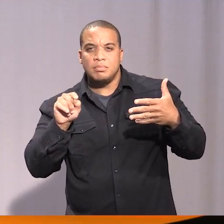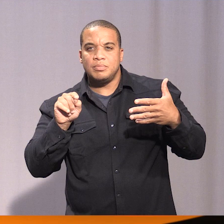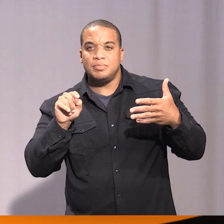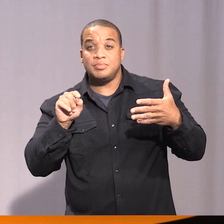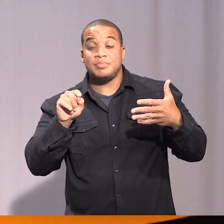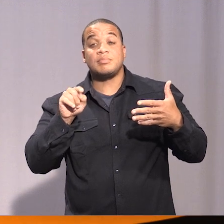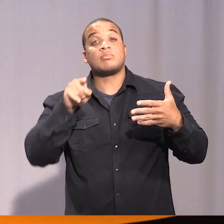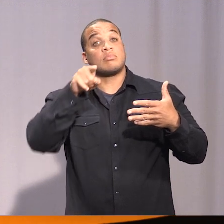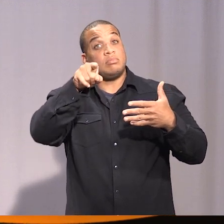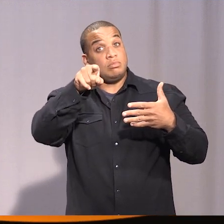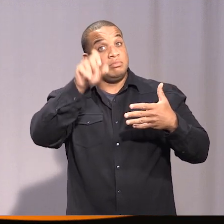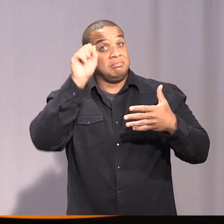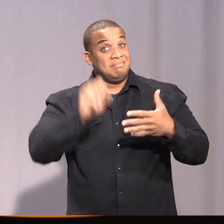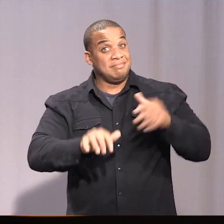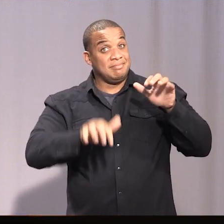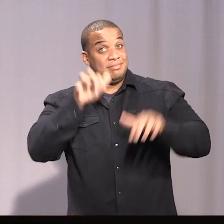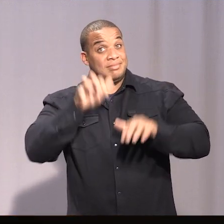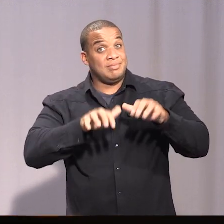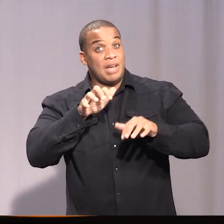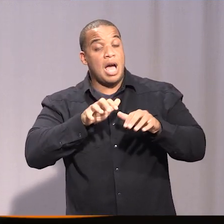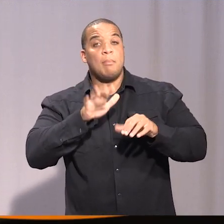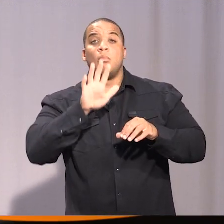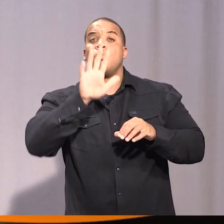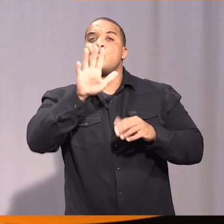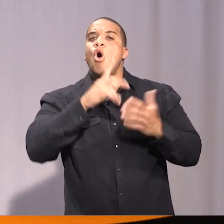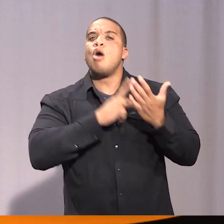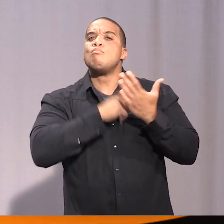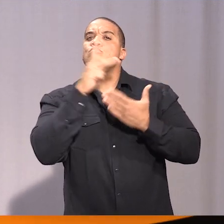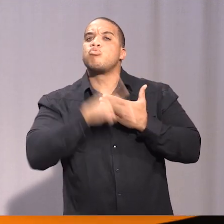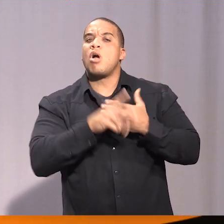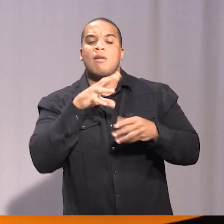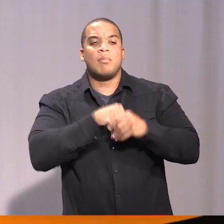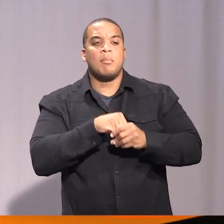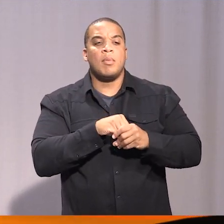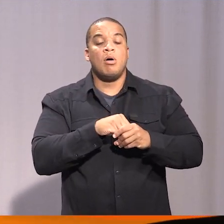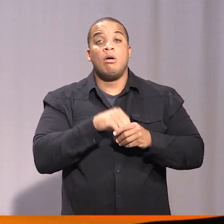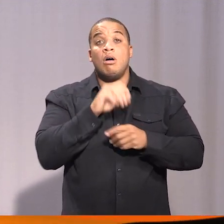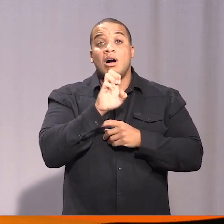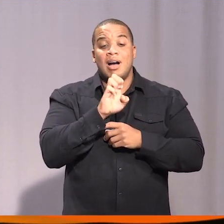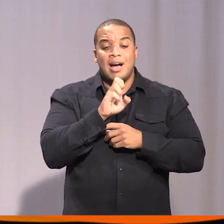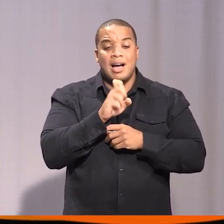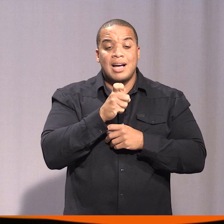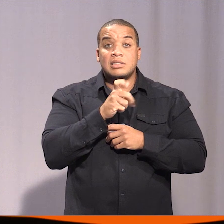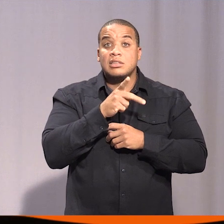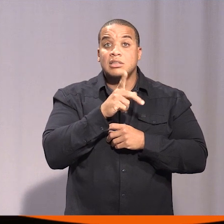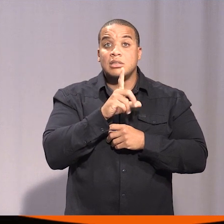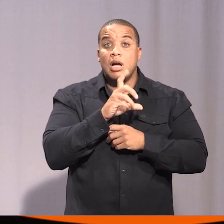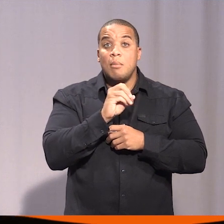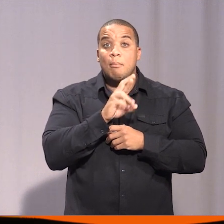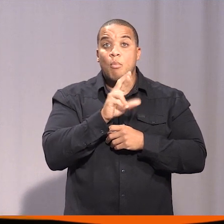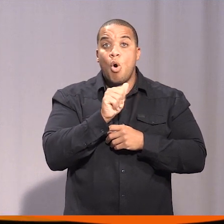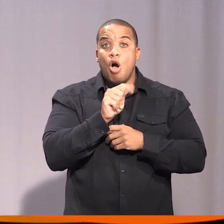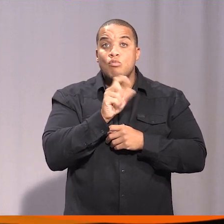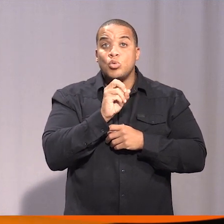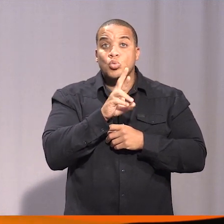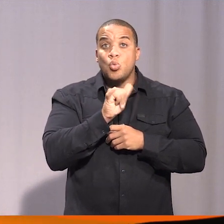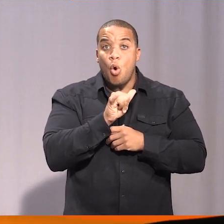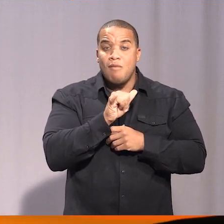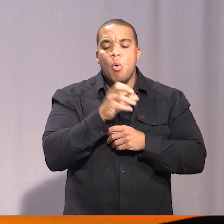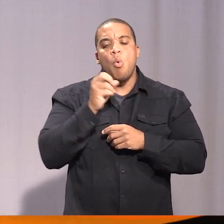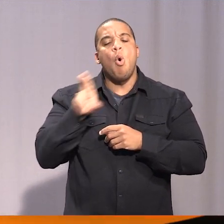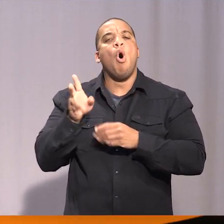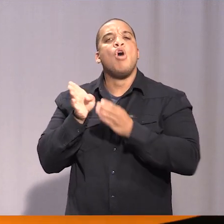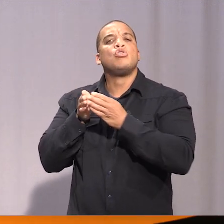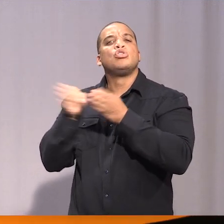So you can type in the program that you are in. This could be exploratory, for example,